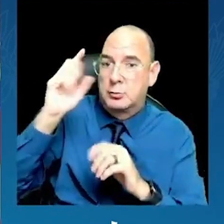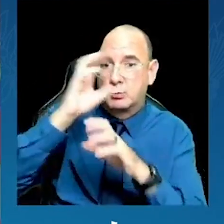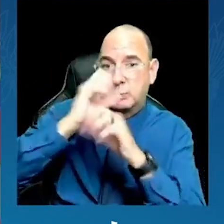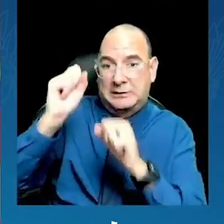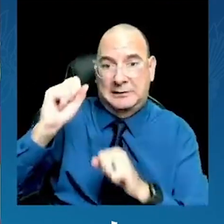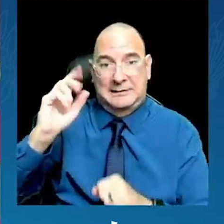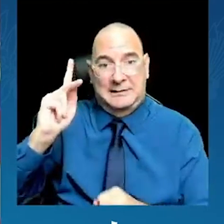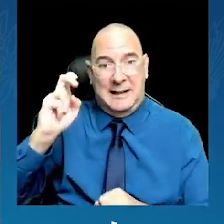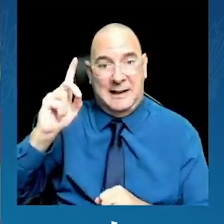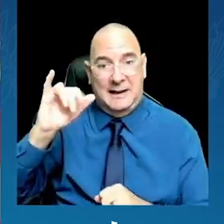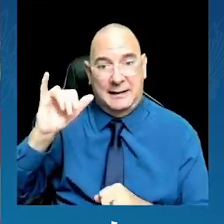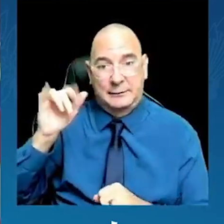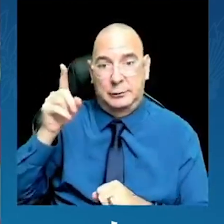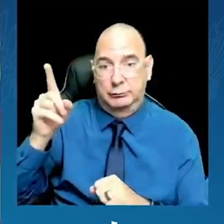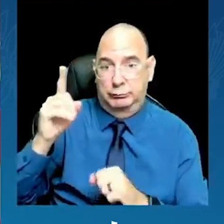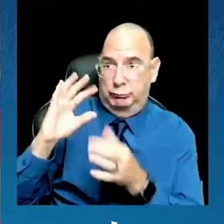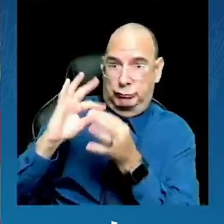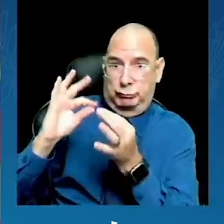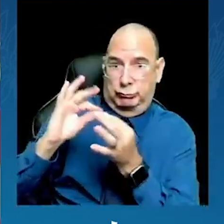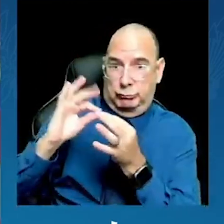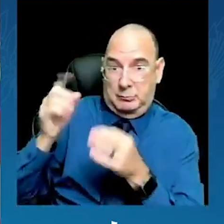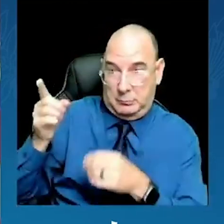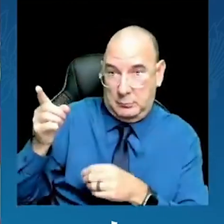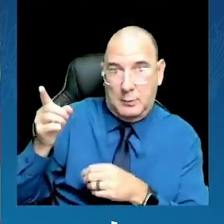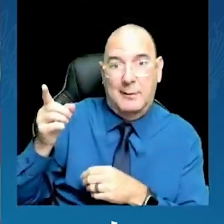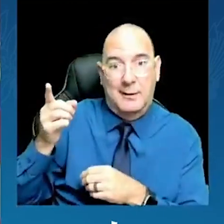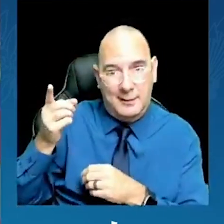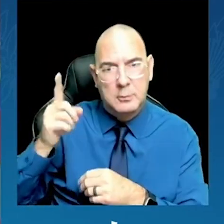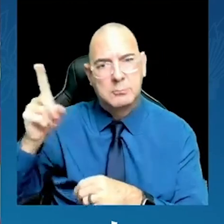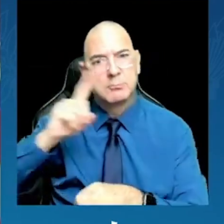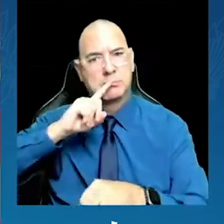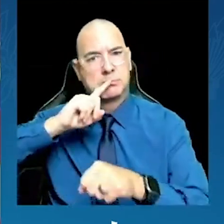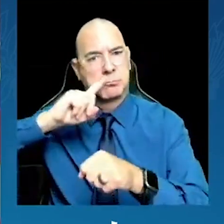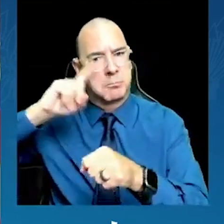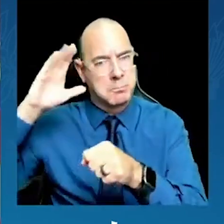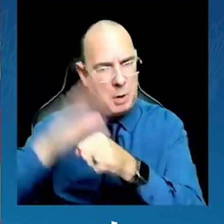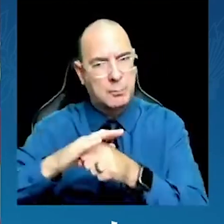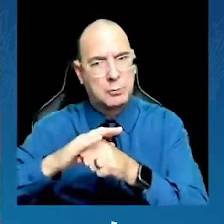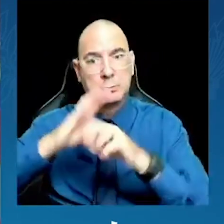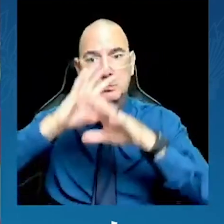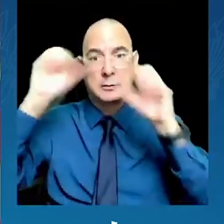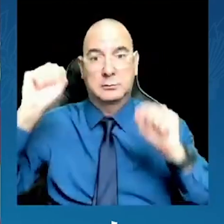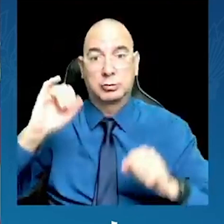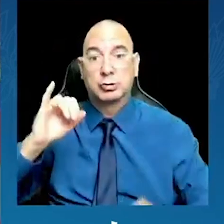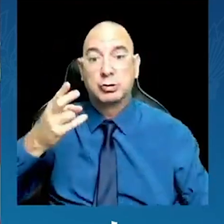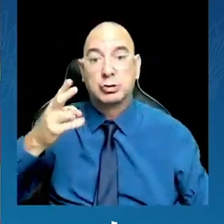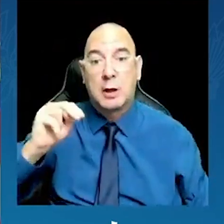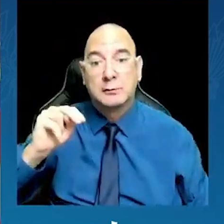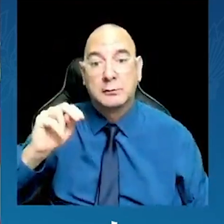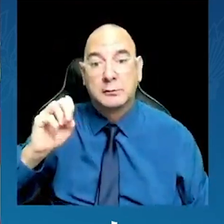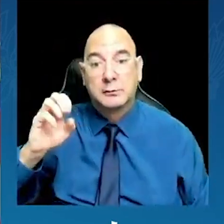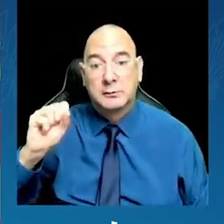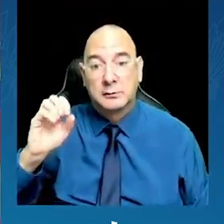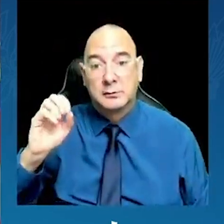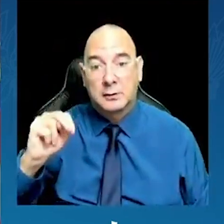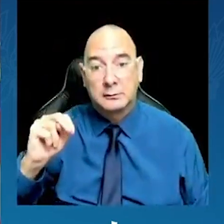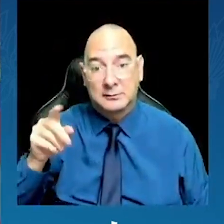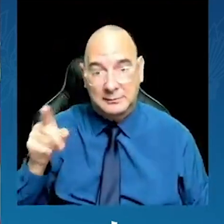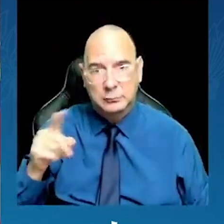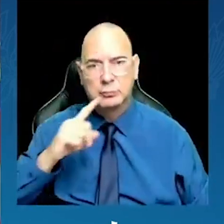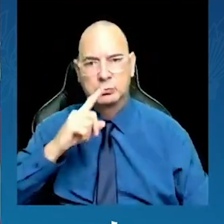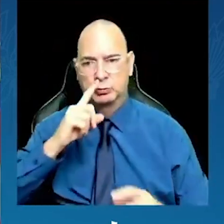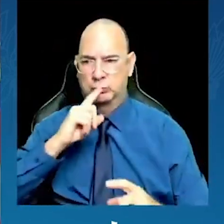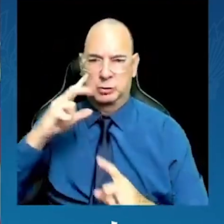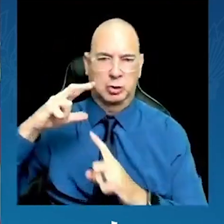because of the commitment of President Johnson, a champion of the American space program since